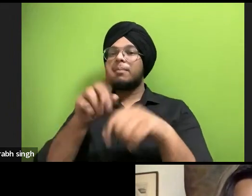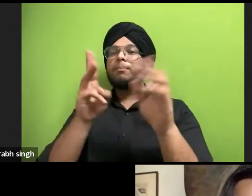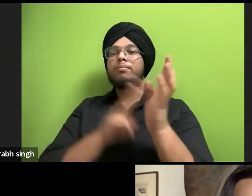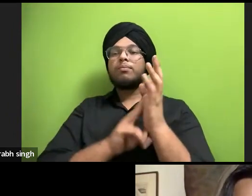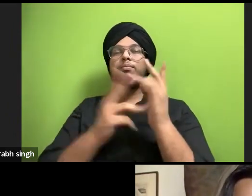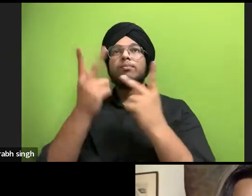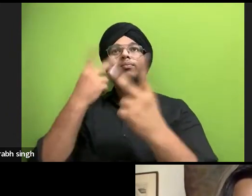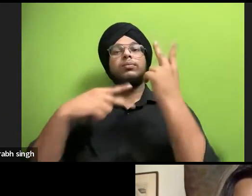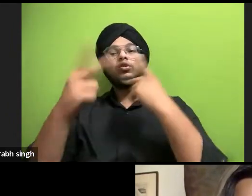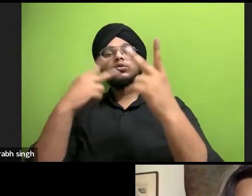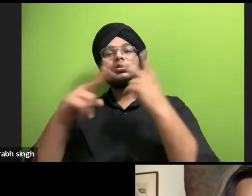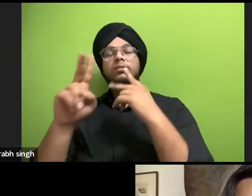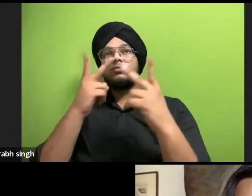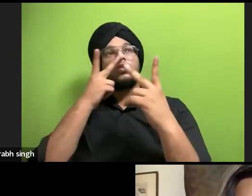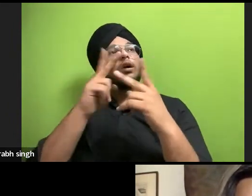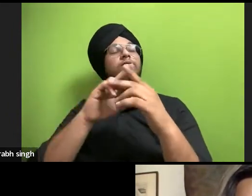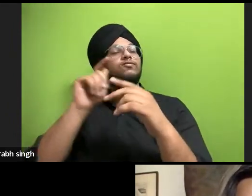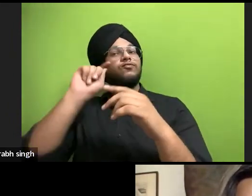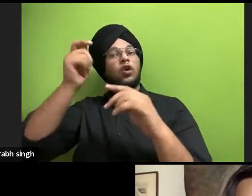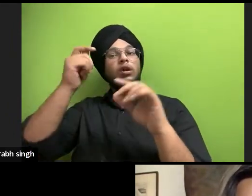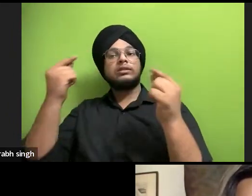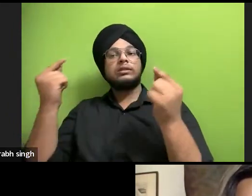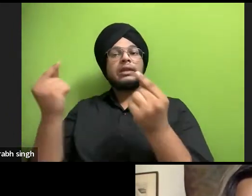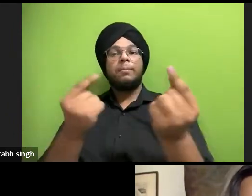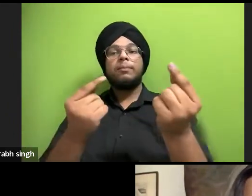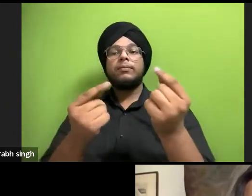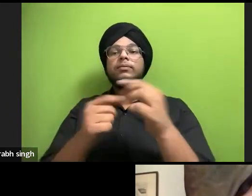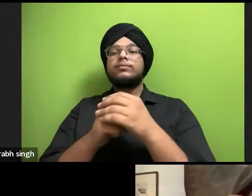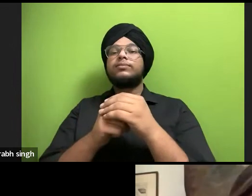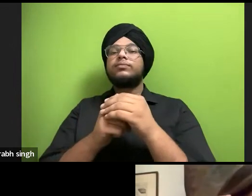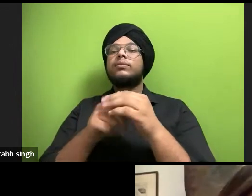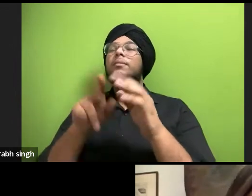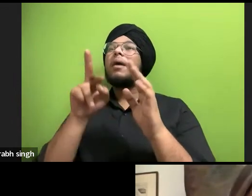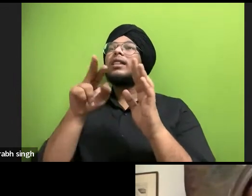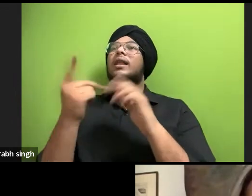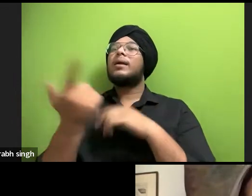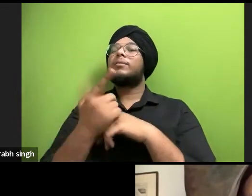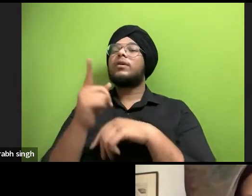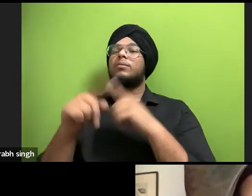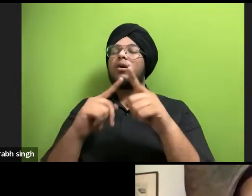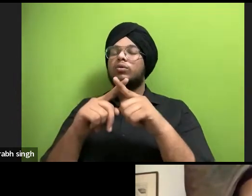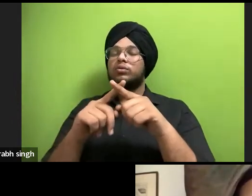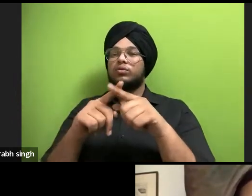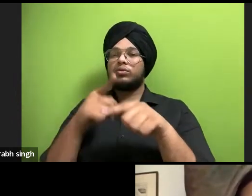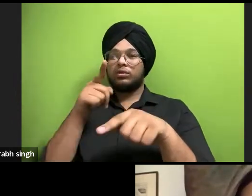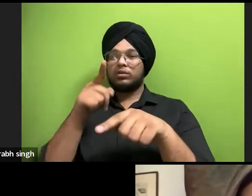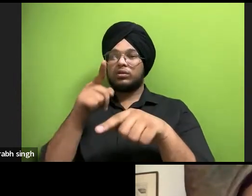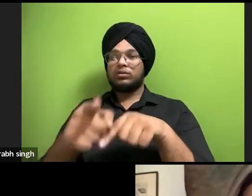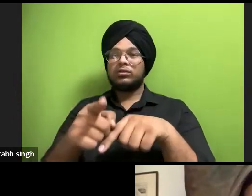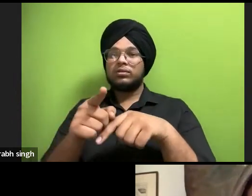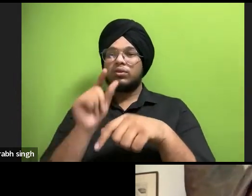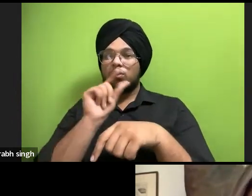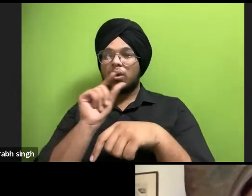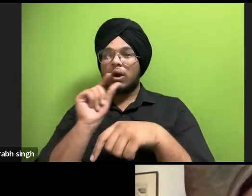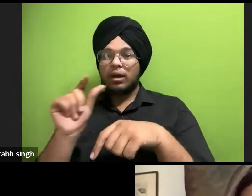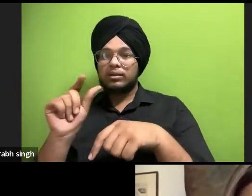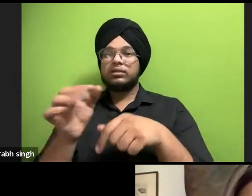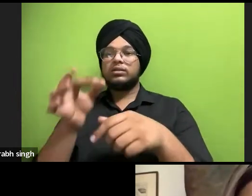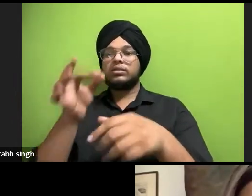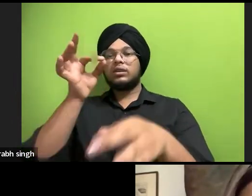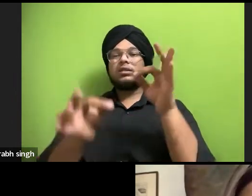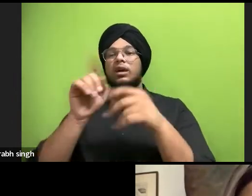looks to be international. So what does it mean to straddle these two worlds and to do justice to